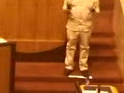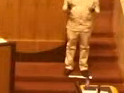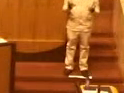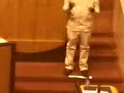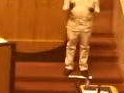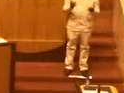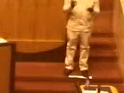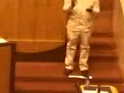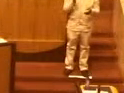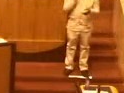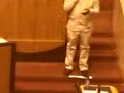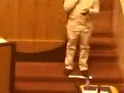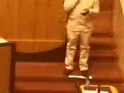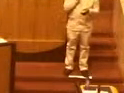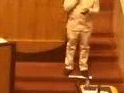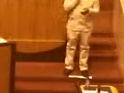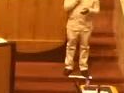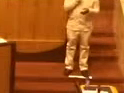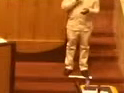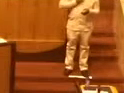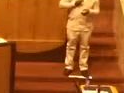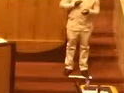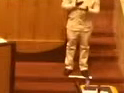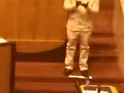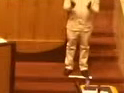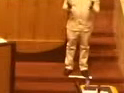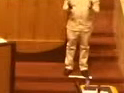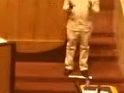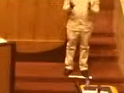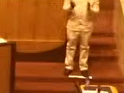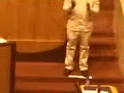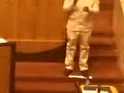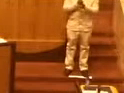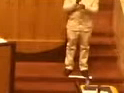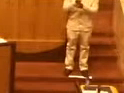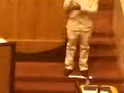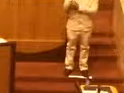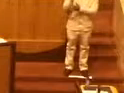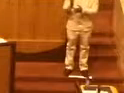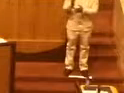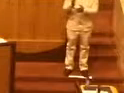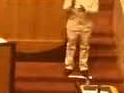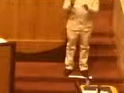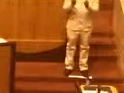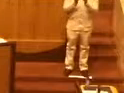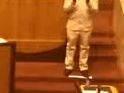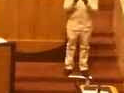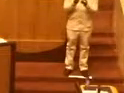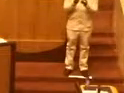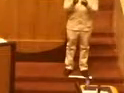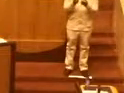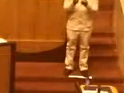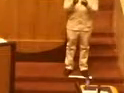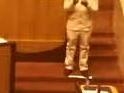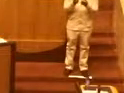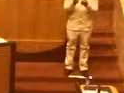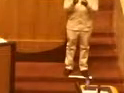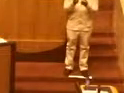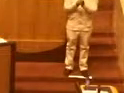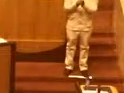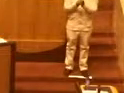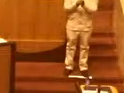Gentle Ladies and Gentlemen. Madam Speaker, Department of Public Works and Roads is gazetted as